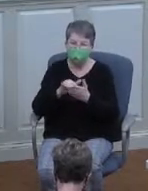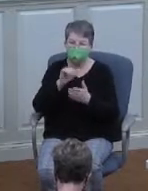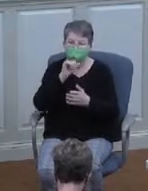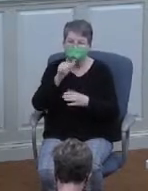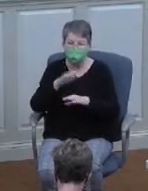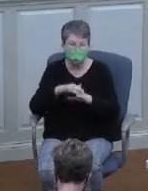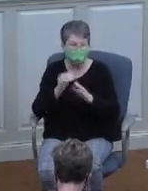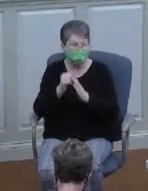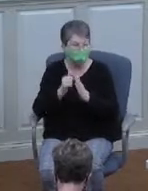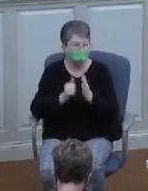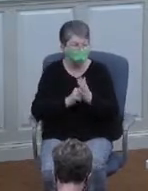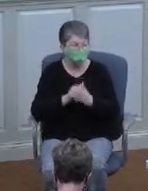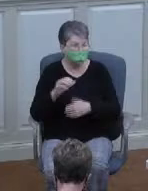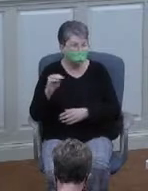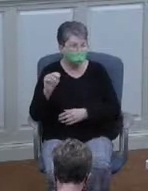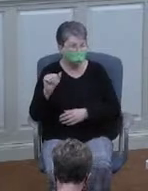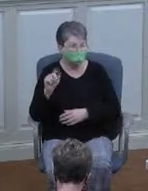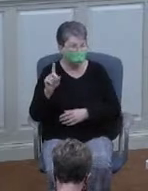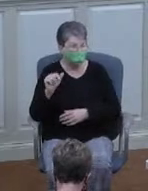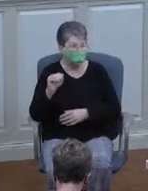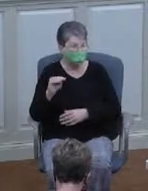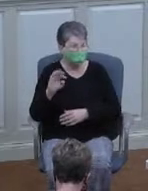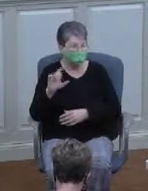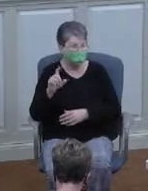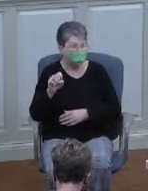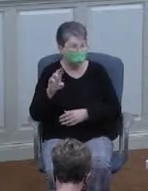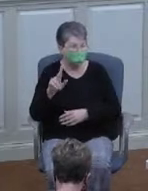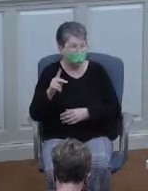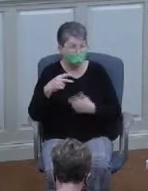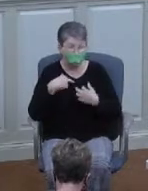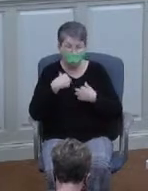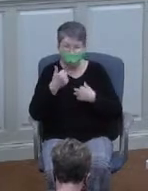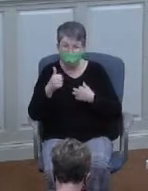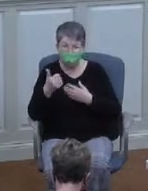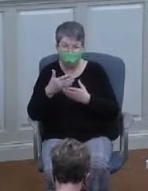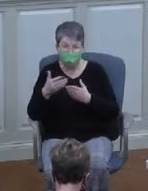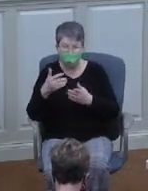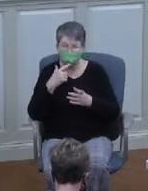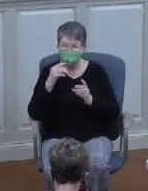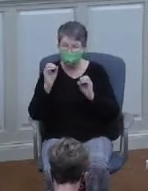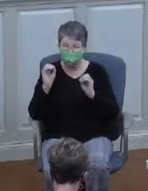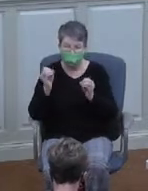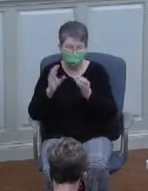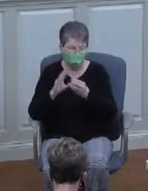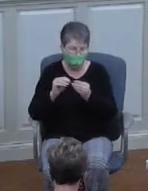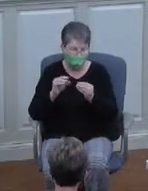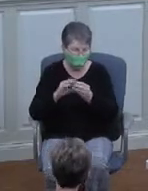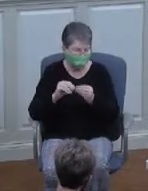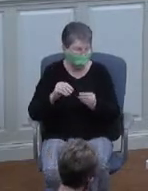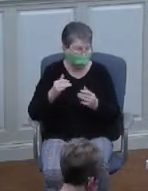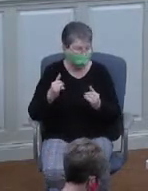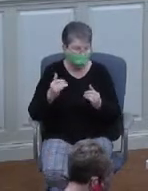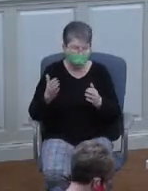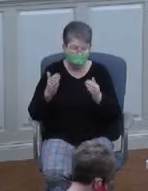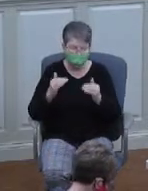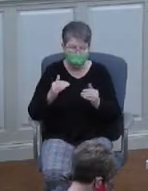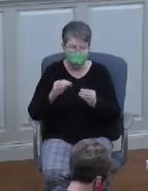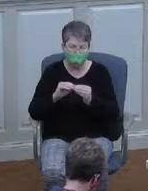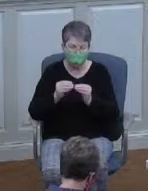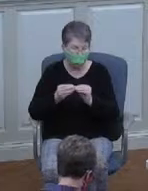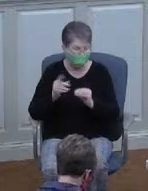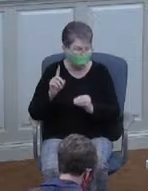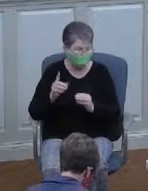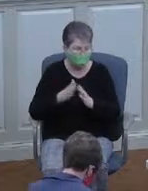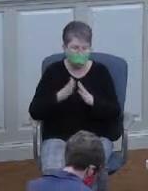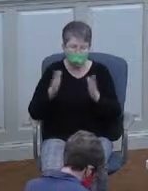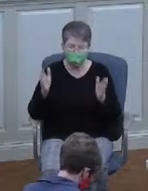Madam Clerk, do we have anything from the public? There's no comments. All right. We'll move on into item 1 under